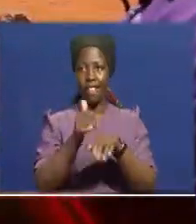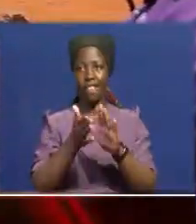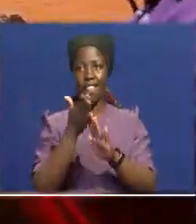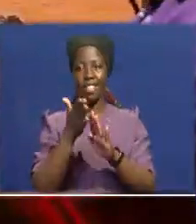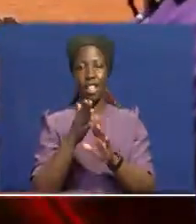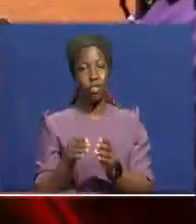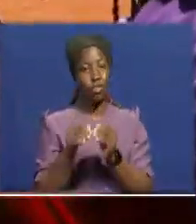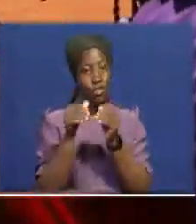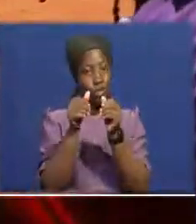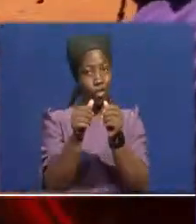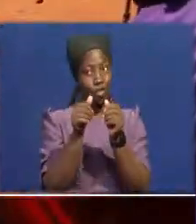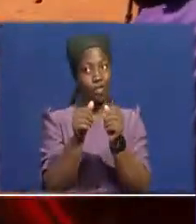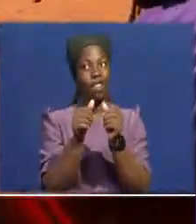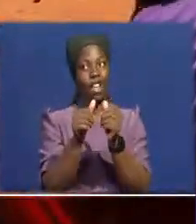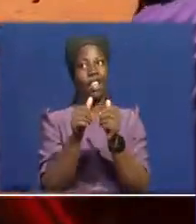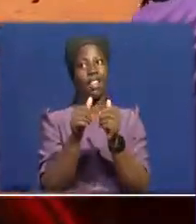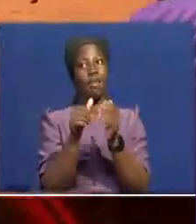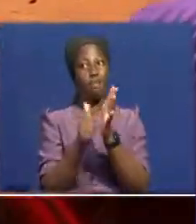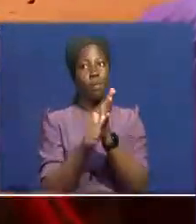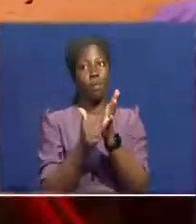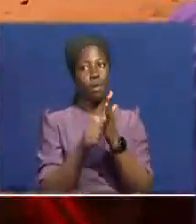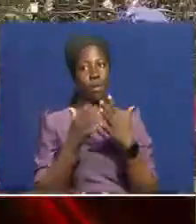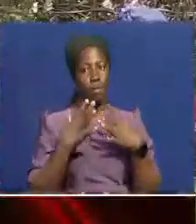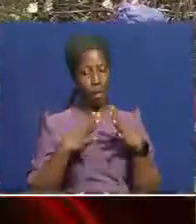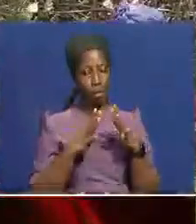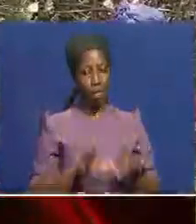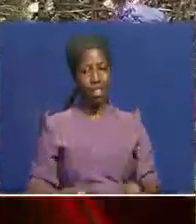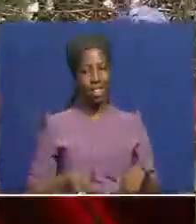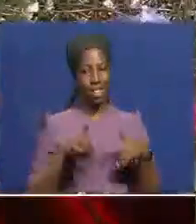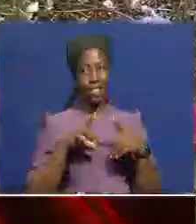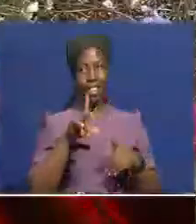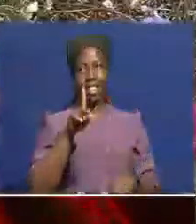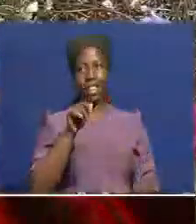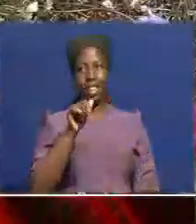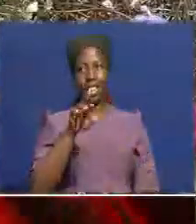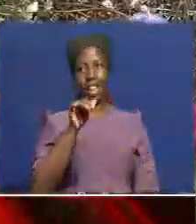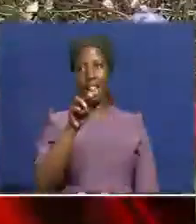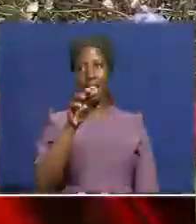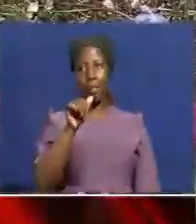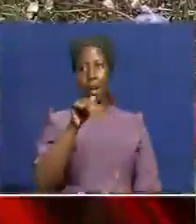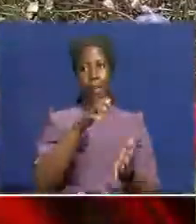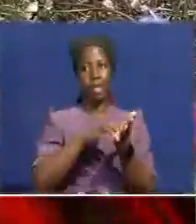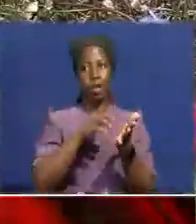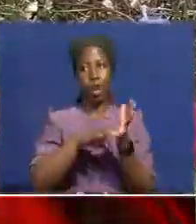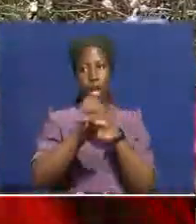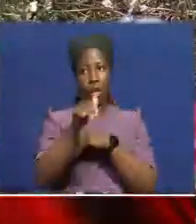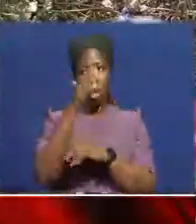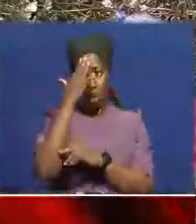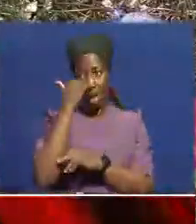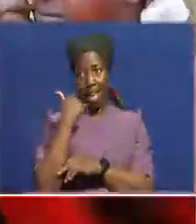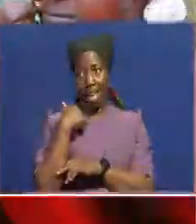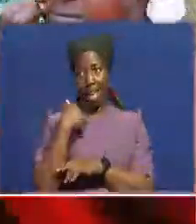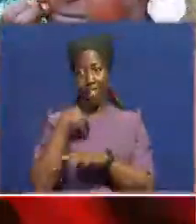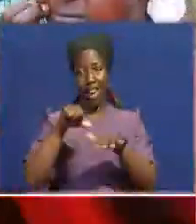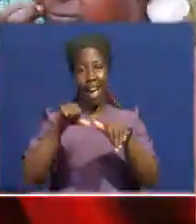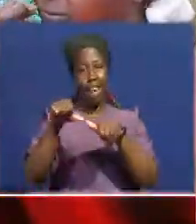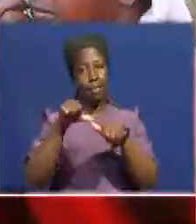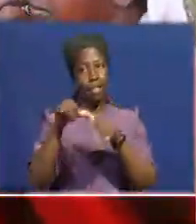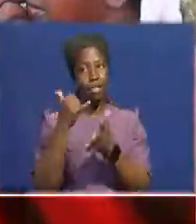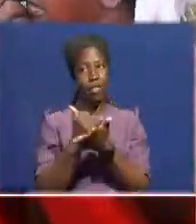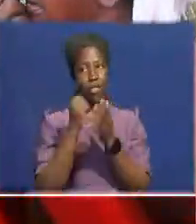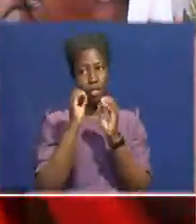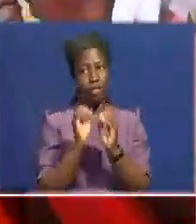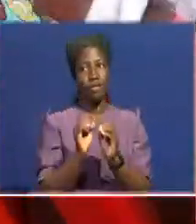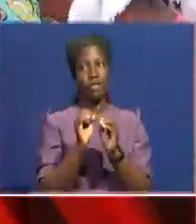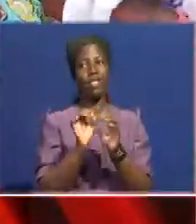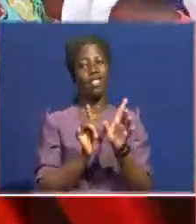address the plight of residents of Kalama sub-county in Machakos County, who for lack of an administrative office in the vast constituency, travel